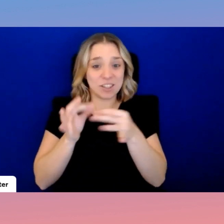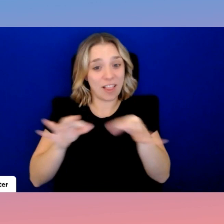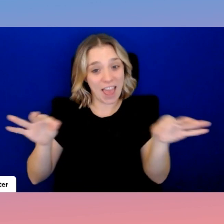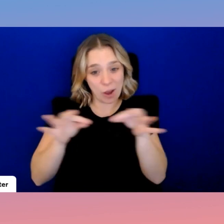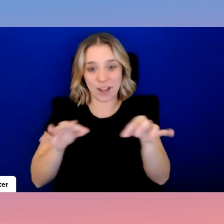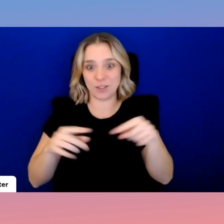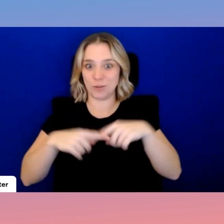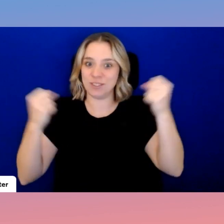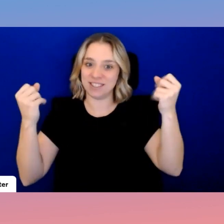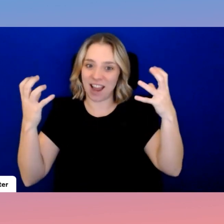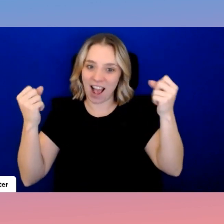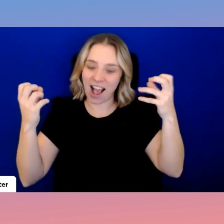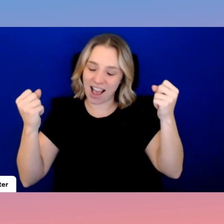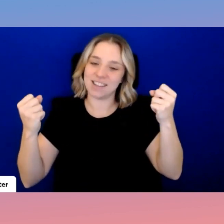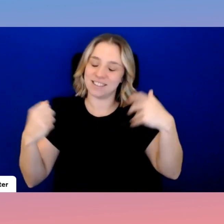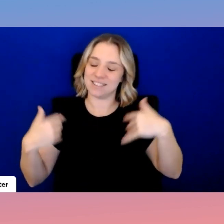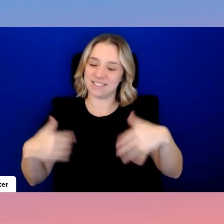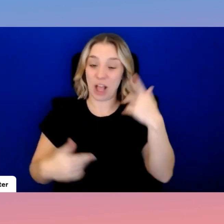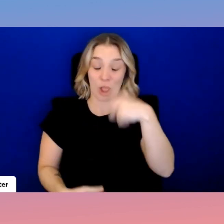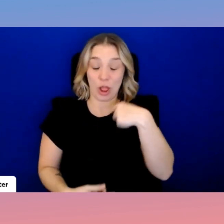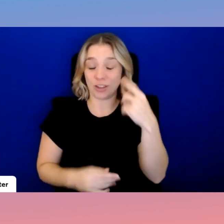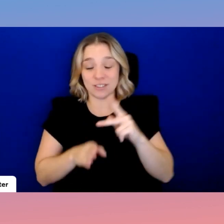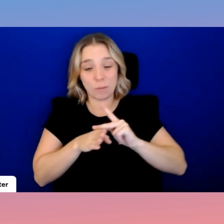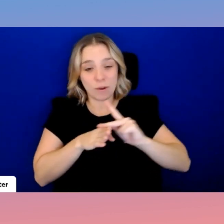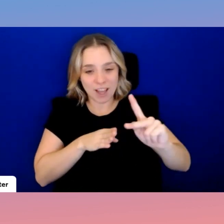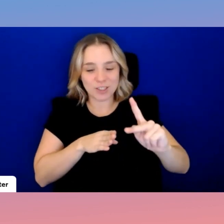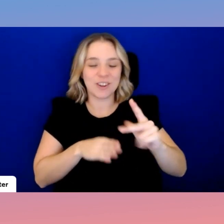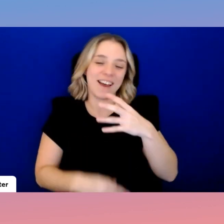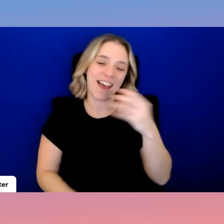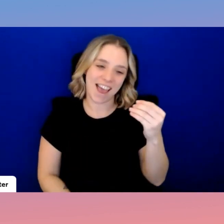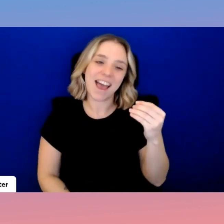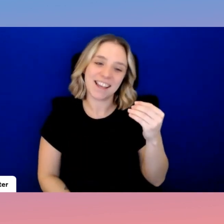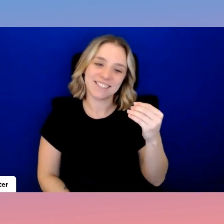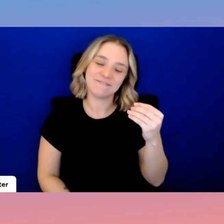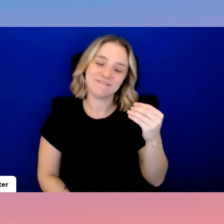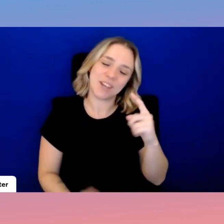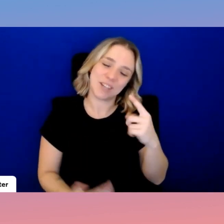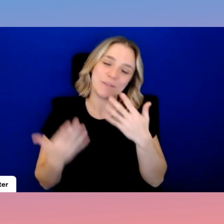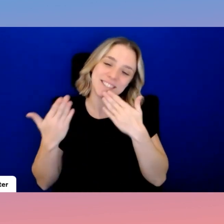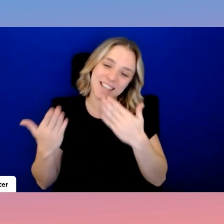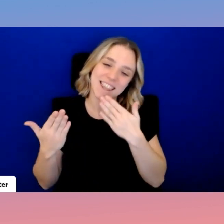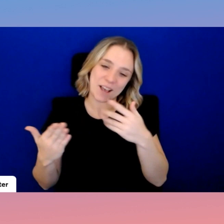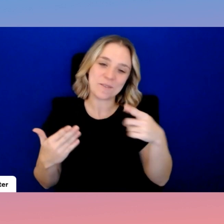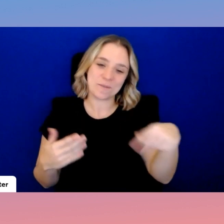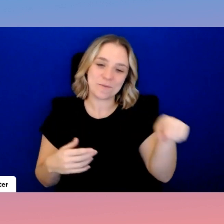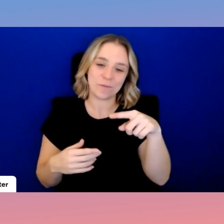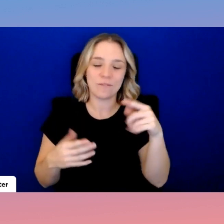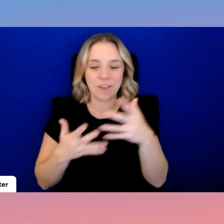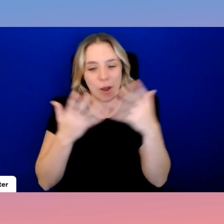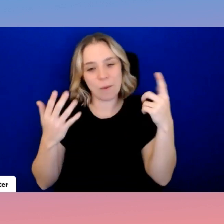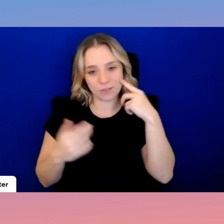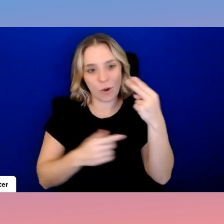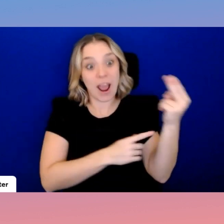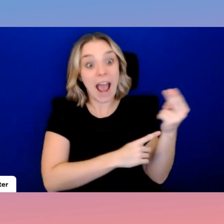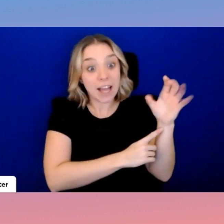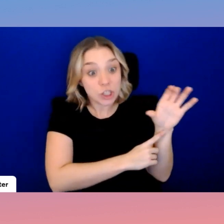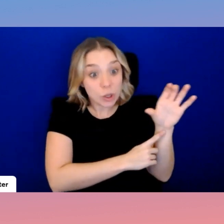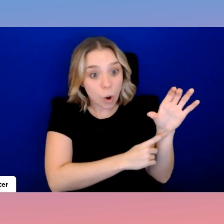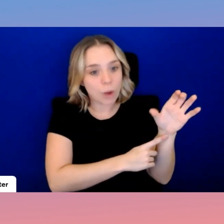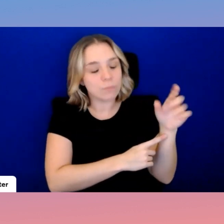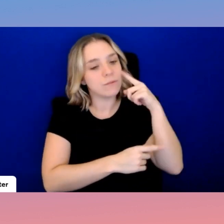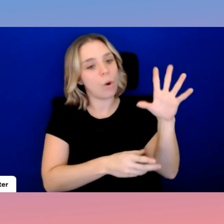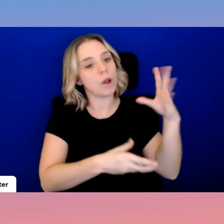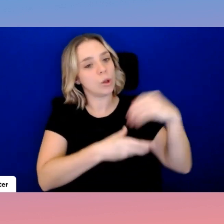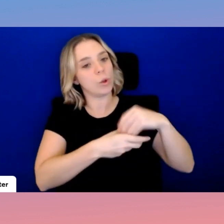sign language. It looks so professional, and I just want to say thank you very much for HashiCorp for also including our